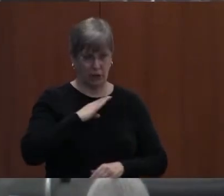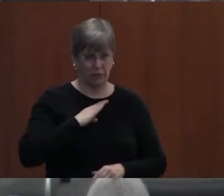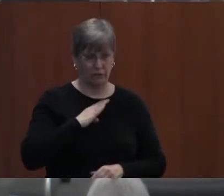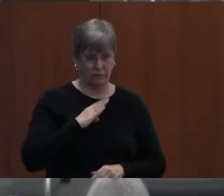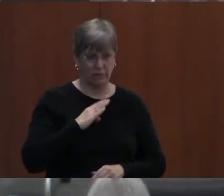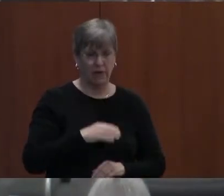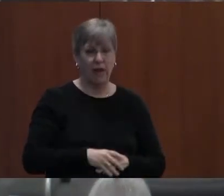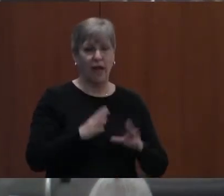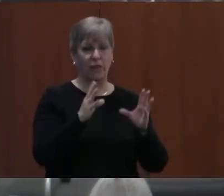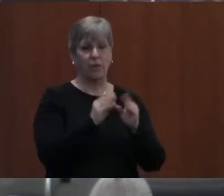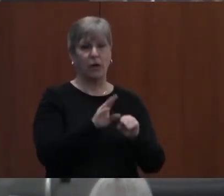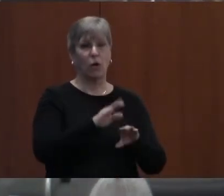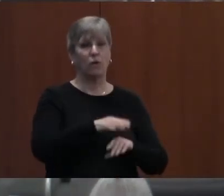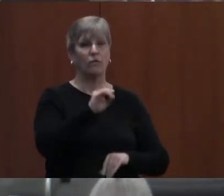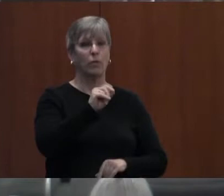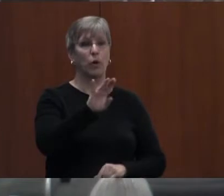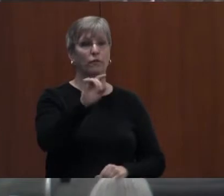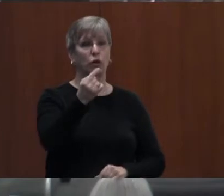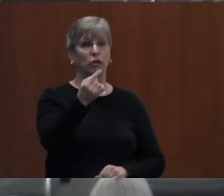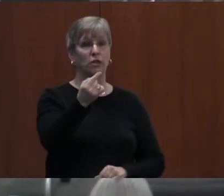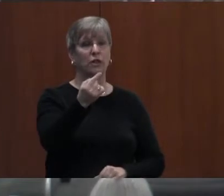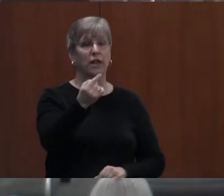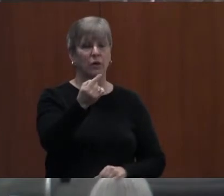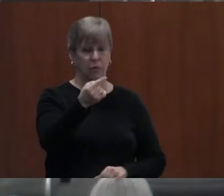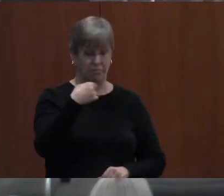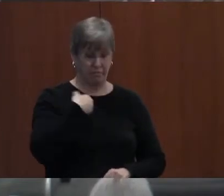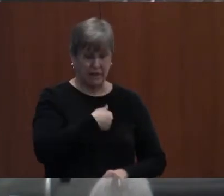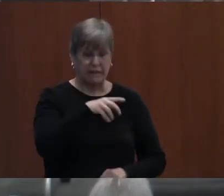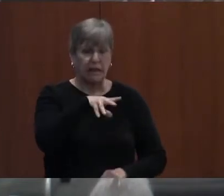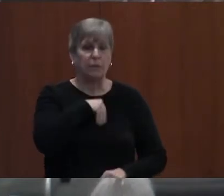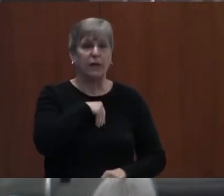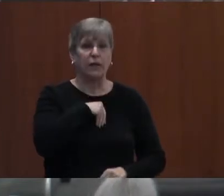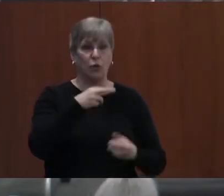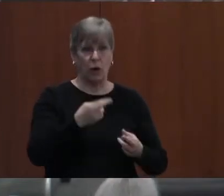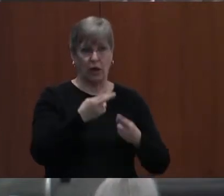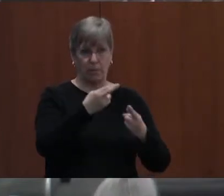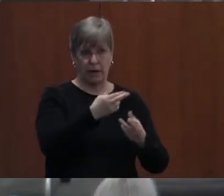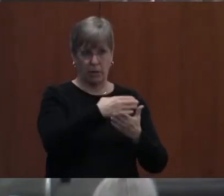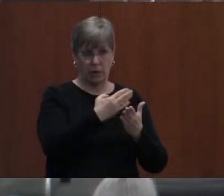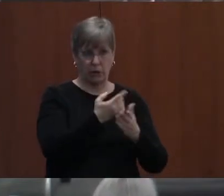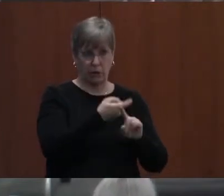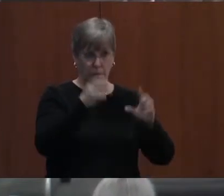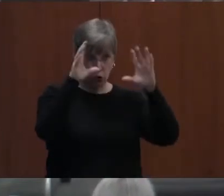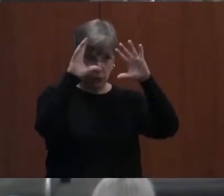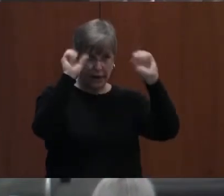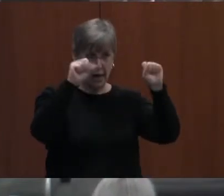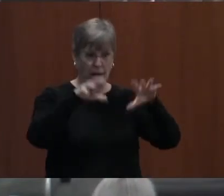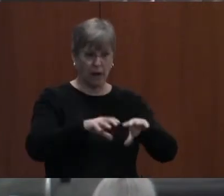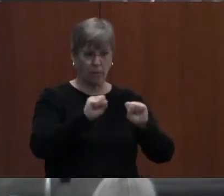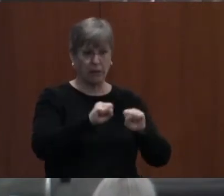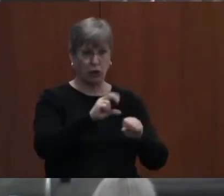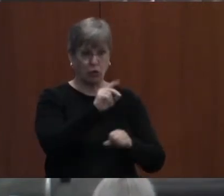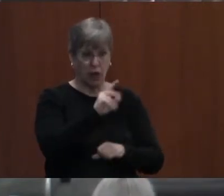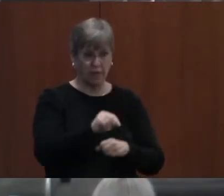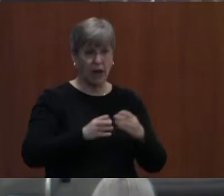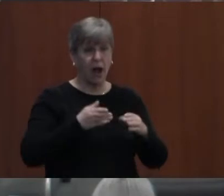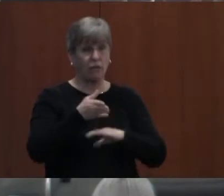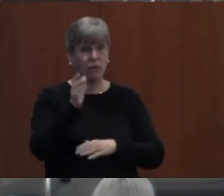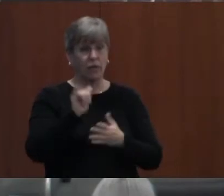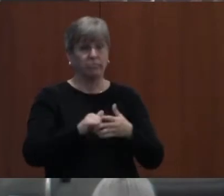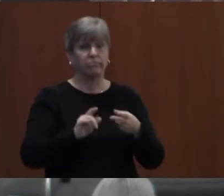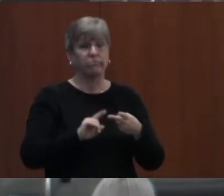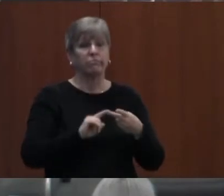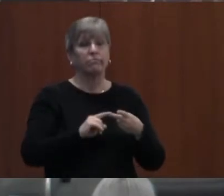at its meeting on February 1 accepted the superintendent's recommended budget and adopted it as their draft. Subsequent to that,